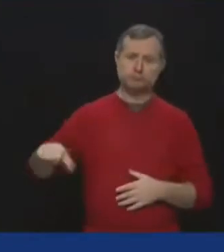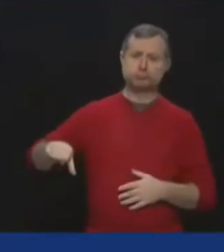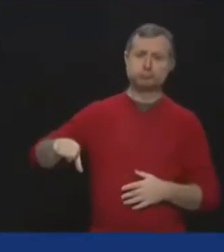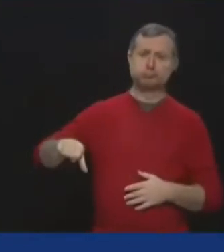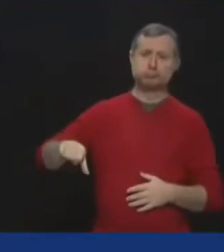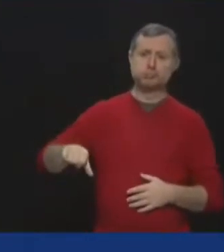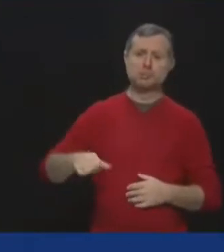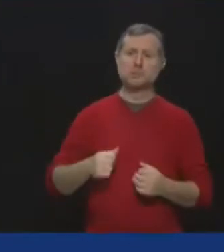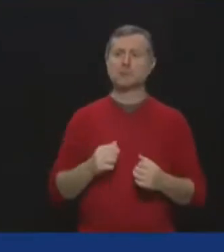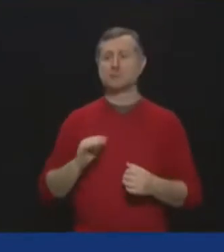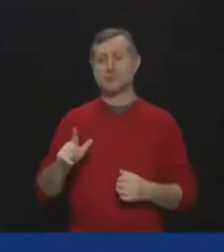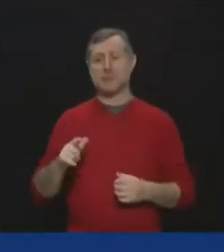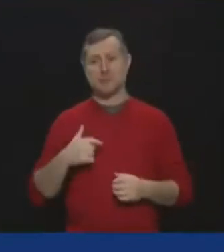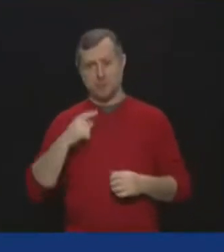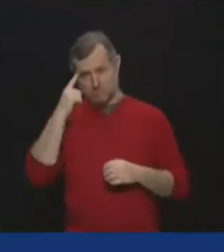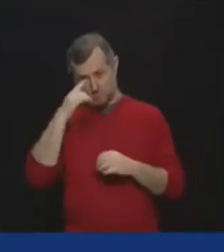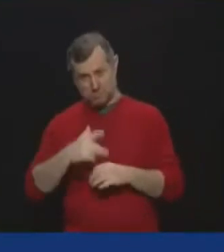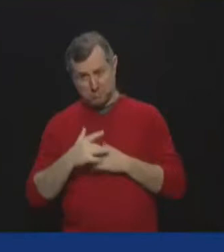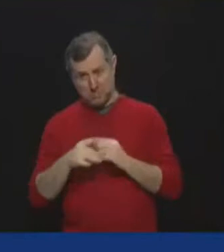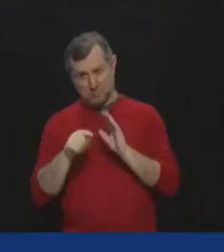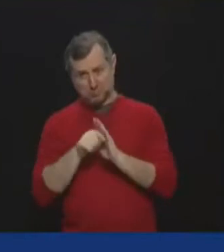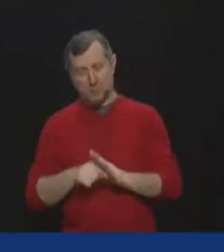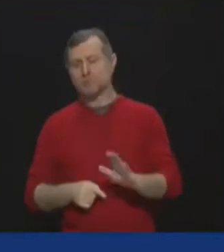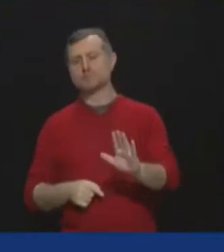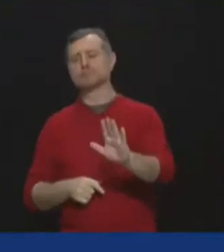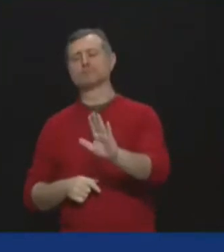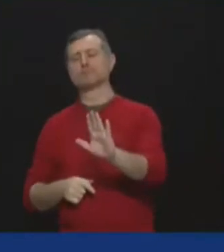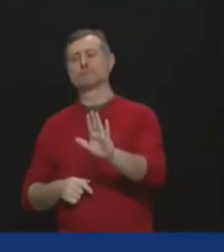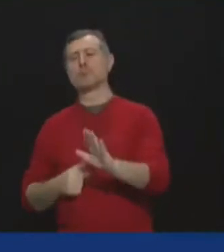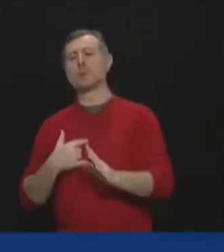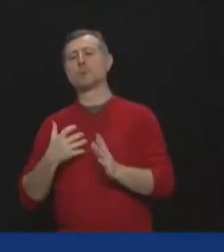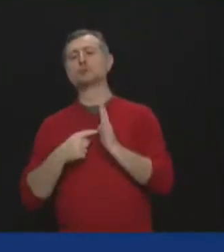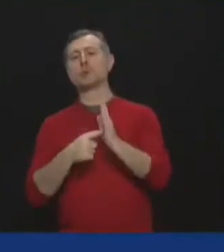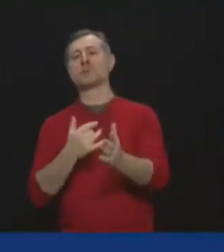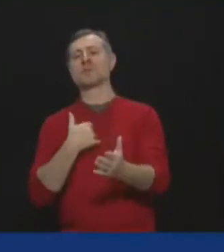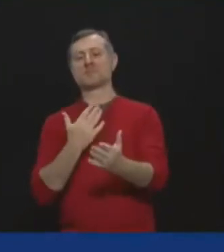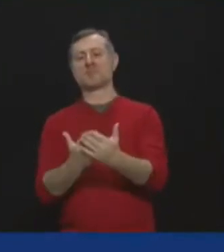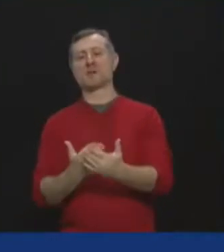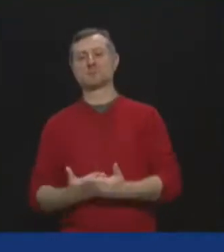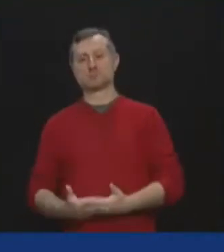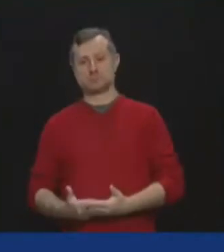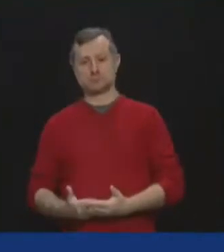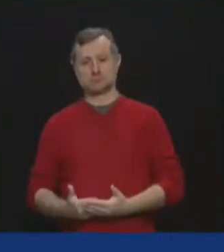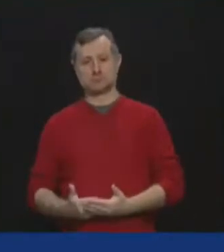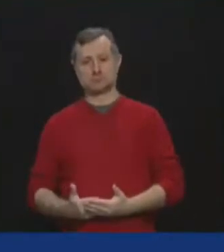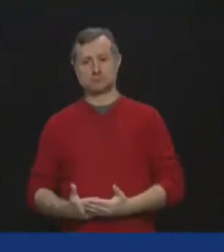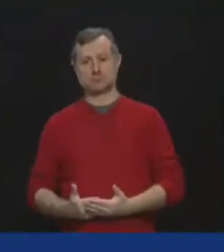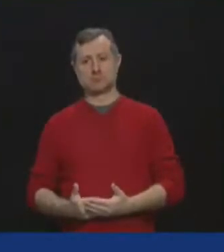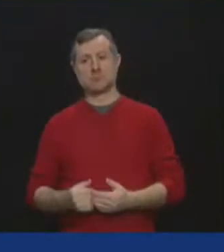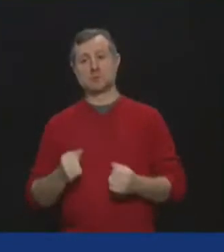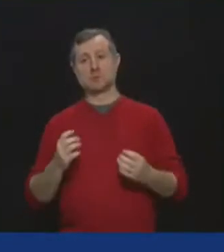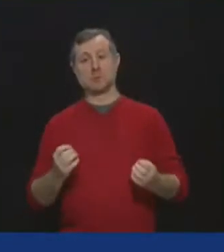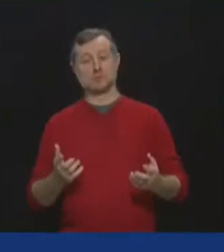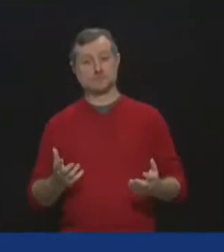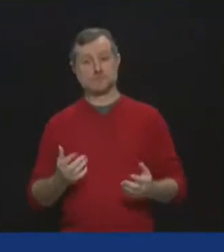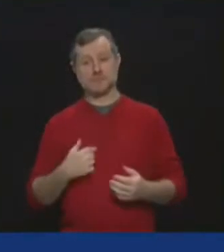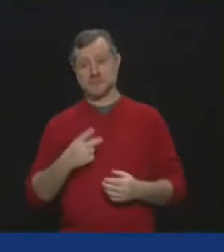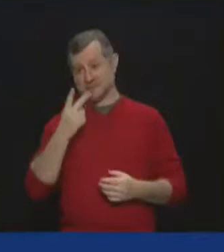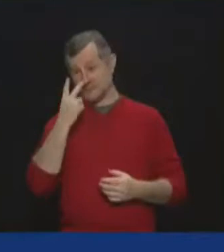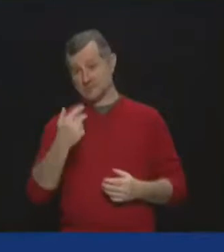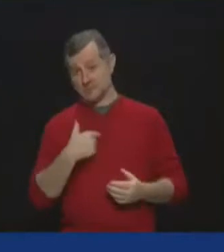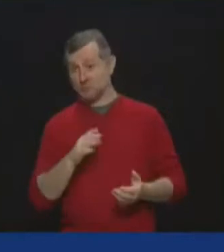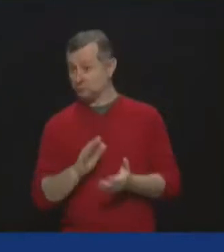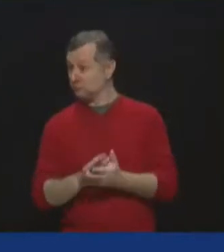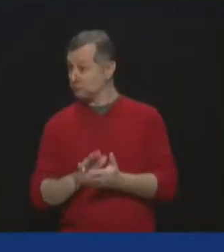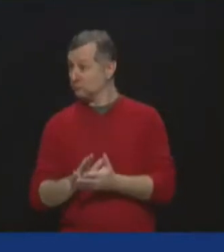I'm here to give you a sense of reality and to tell you that what we are applauding ourselves about and what